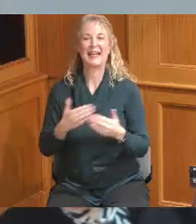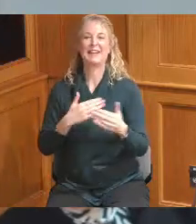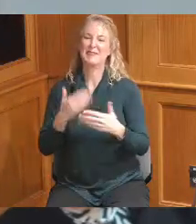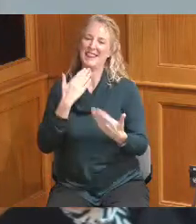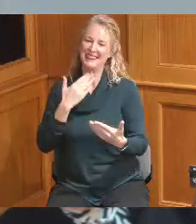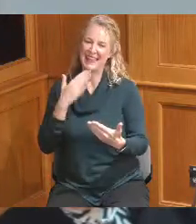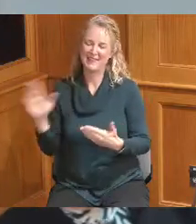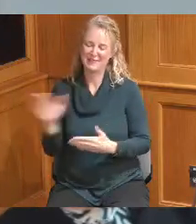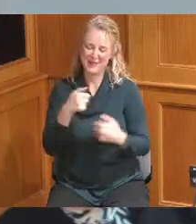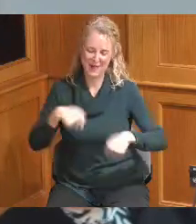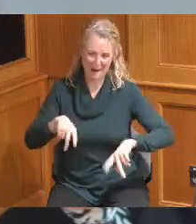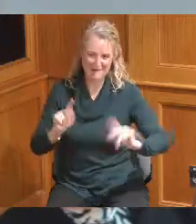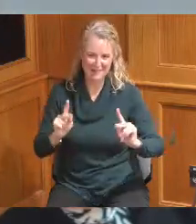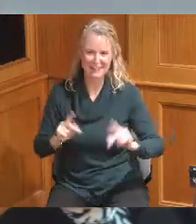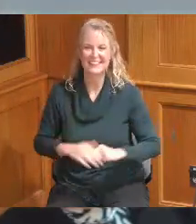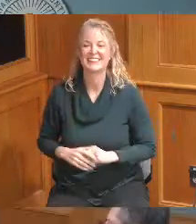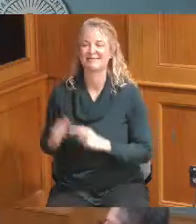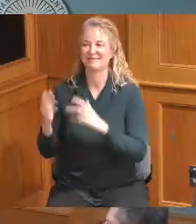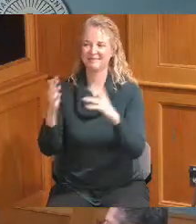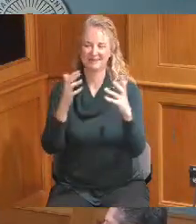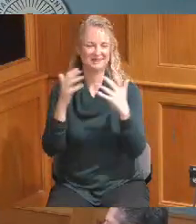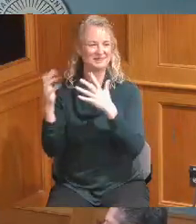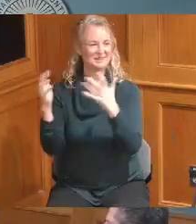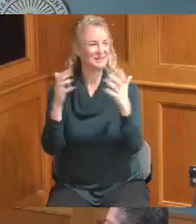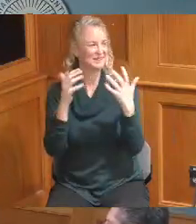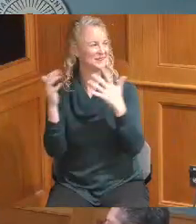for this opportunity.